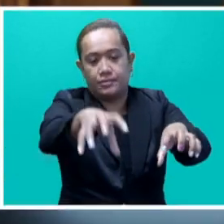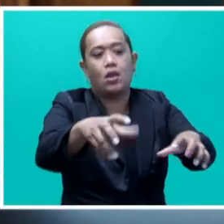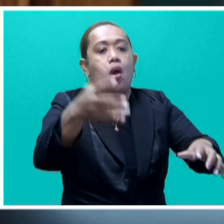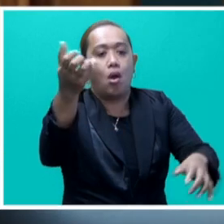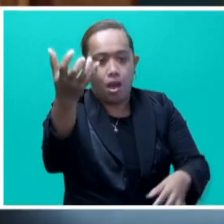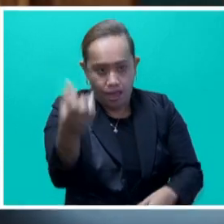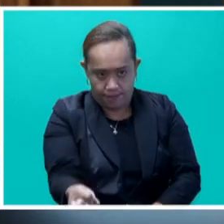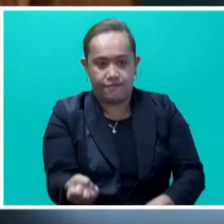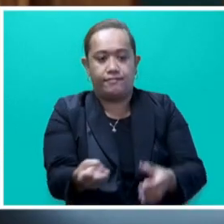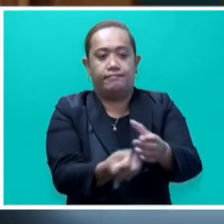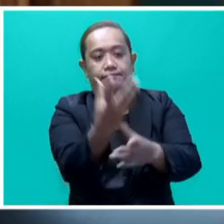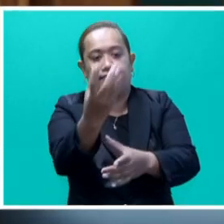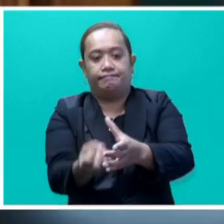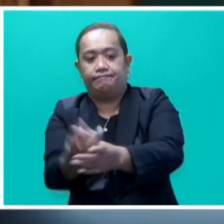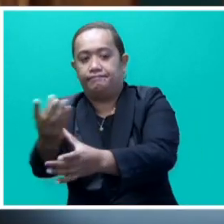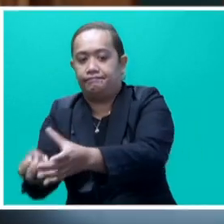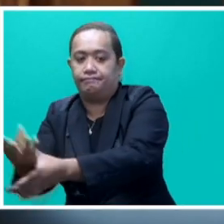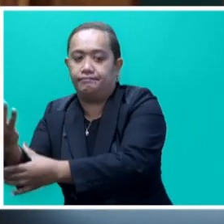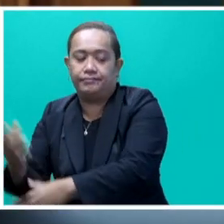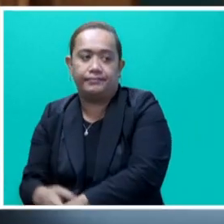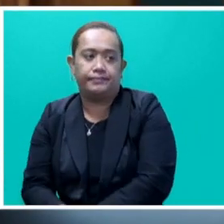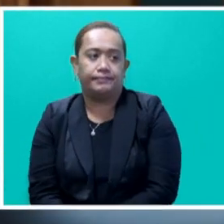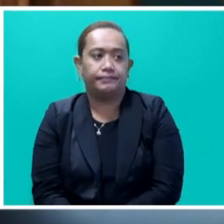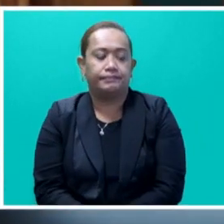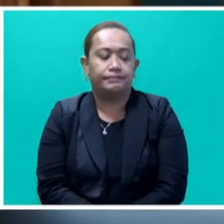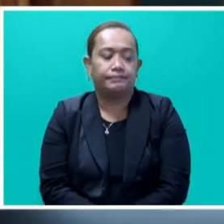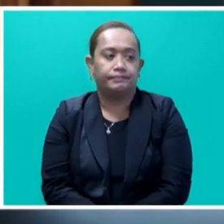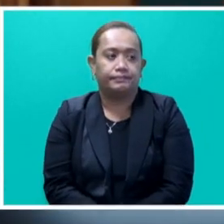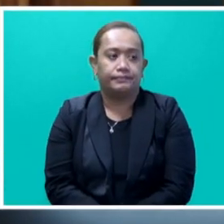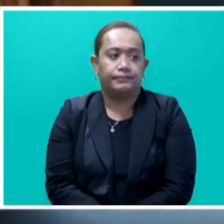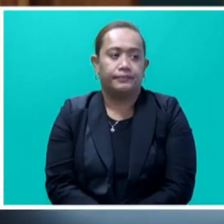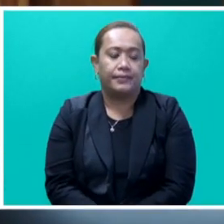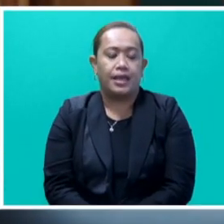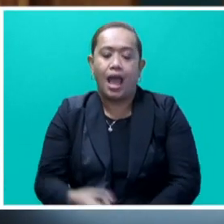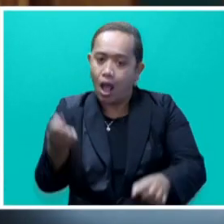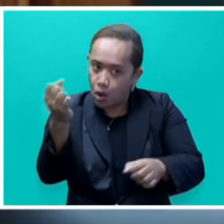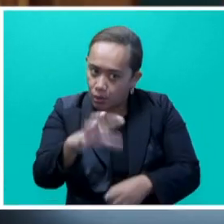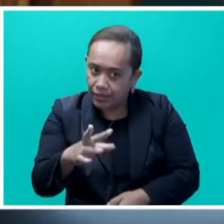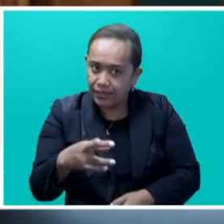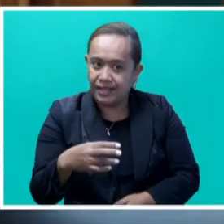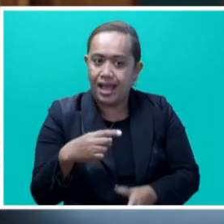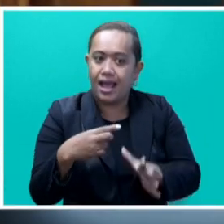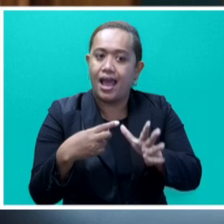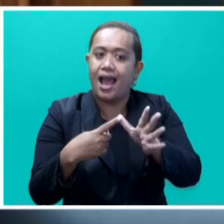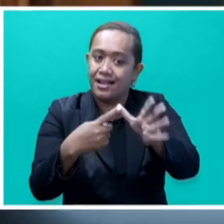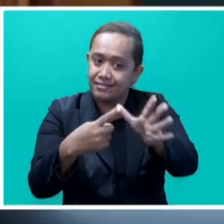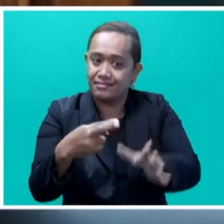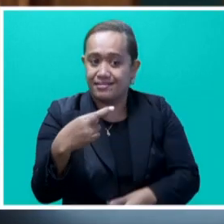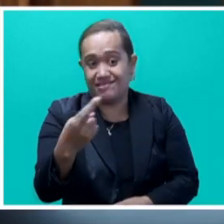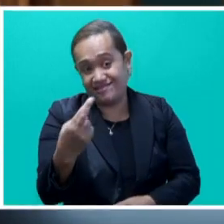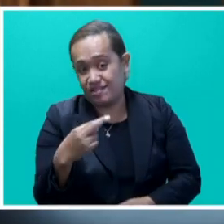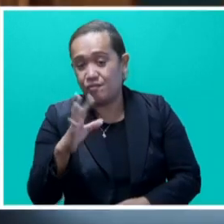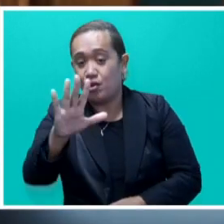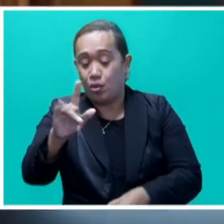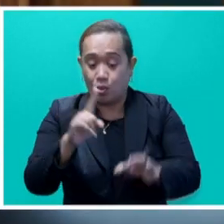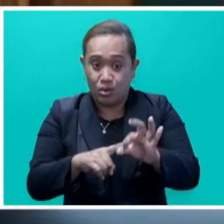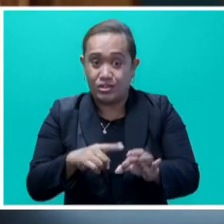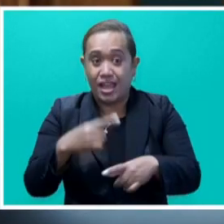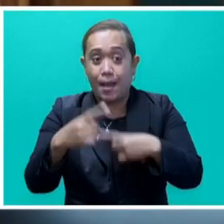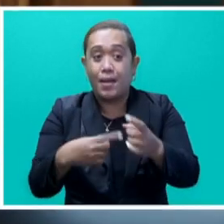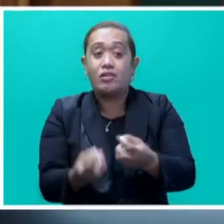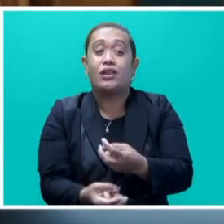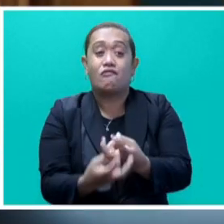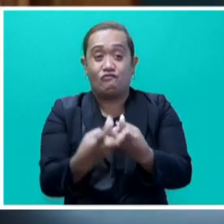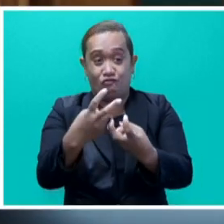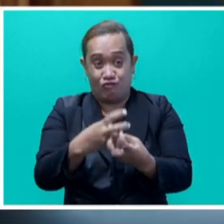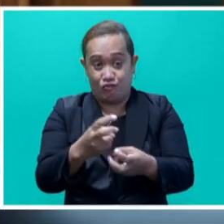Again, I've responded to the question about how many of the trees are fruit trees. I strongly